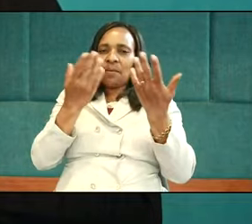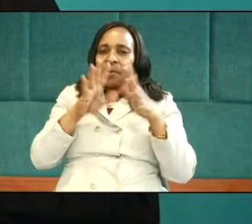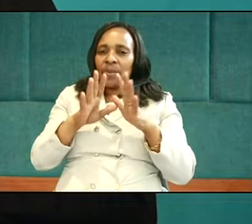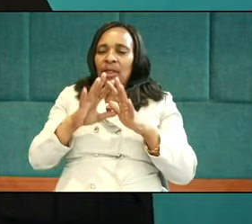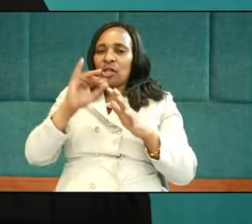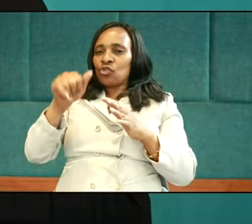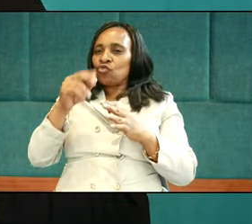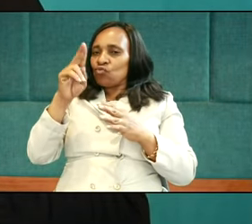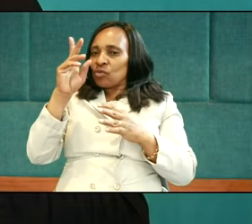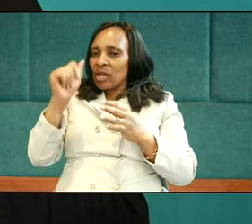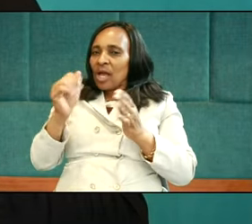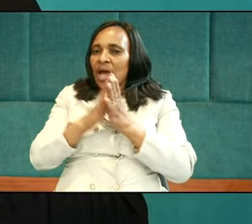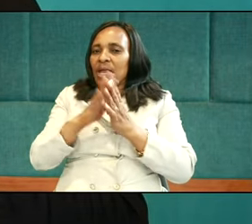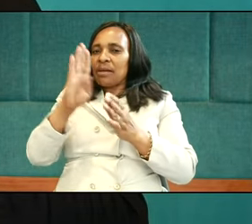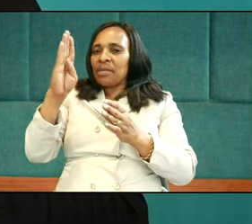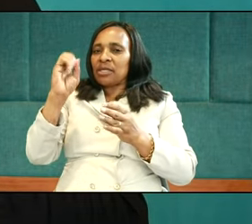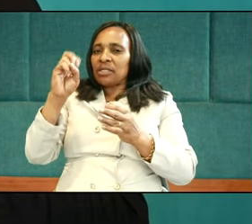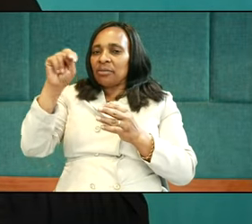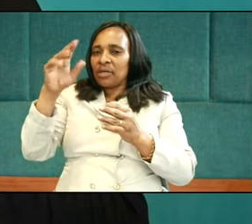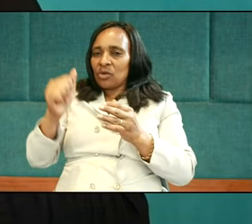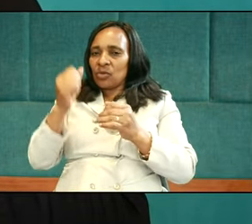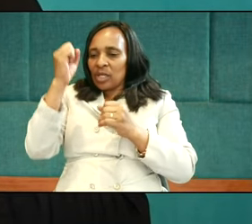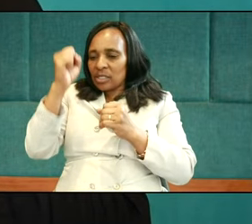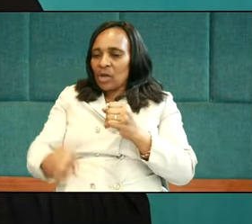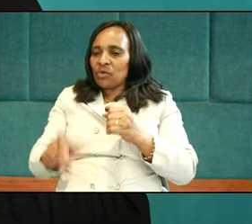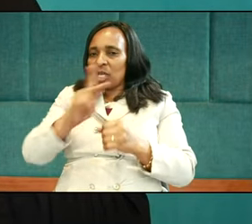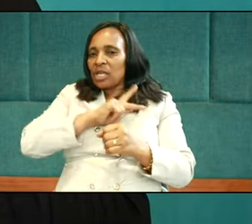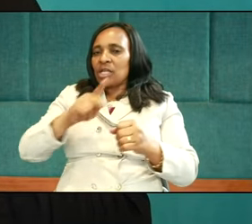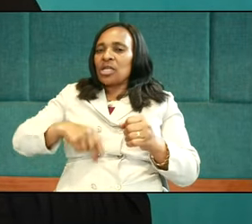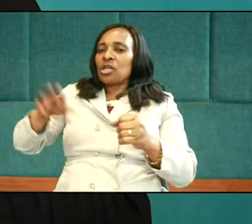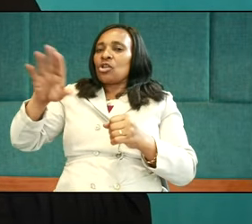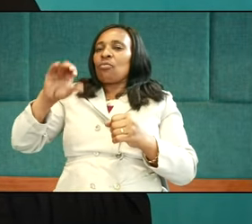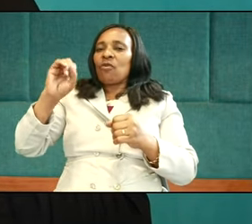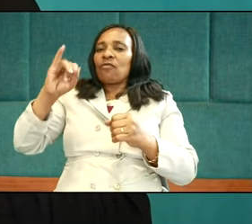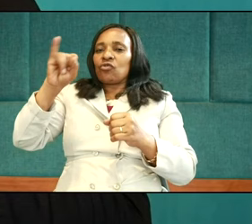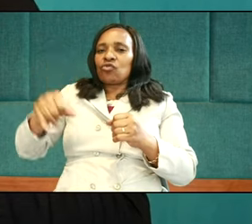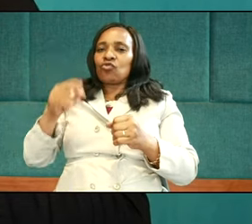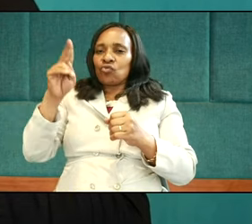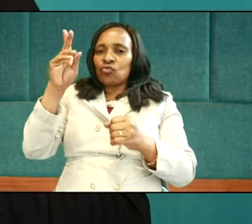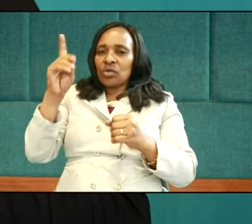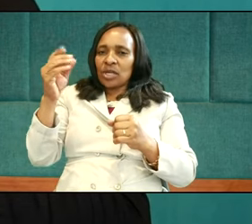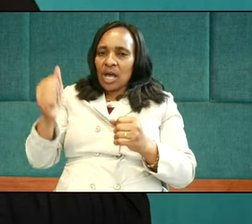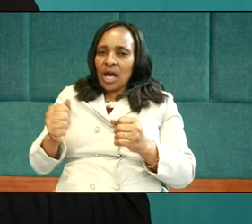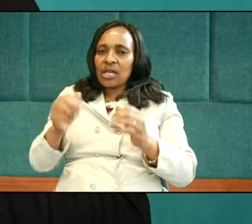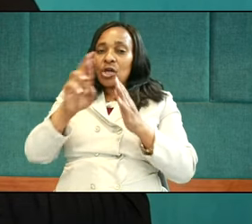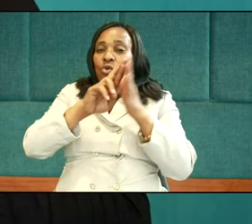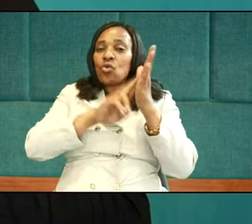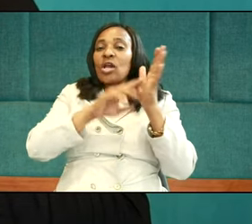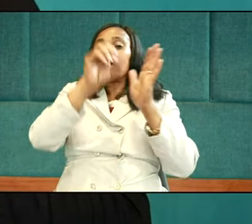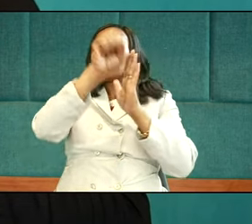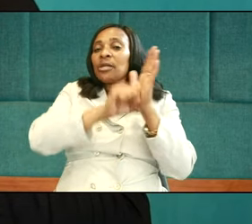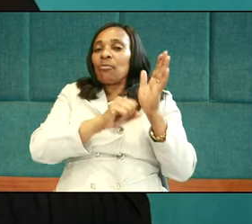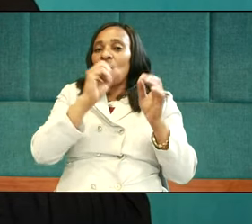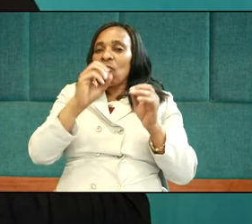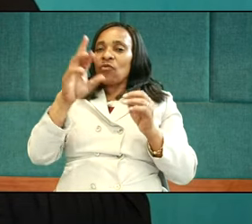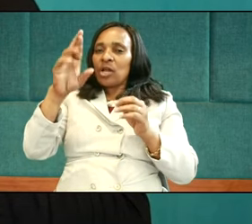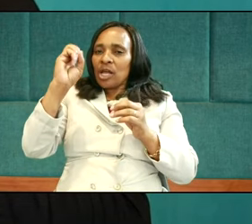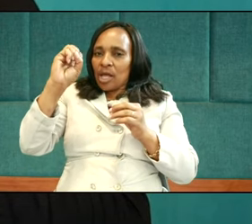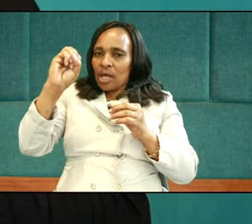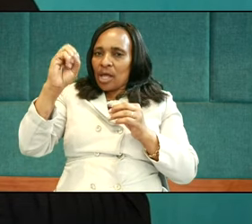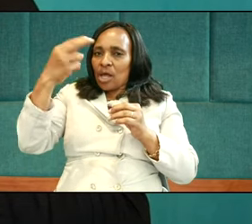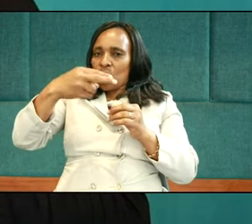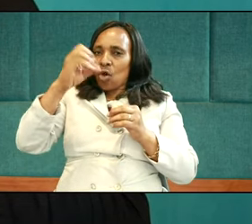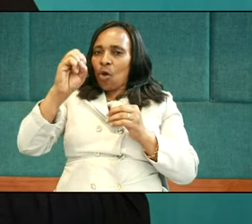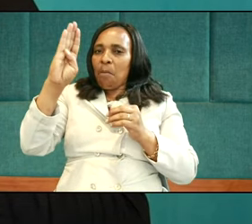Benjamin composing the lower or southern kingdom of Judah and the rulership of Rehoboam, while the 10